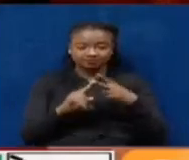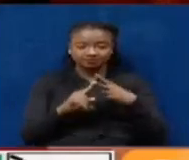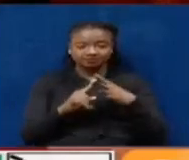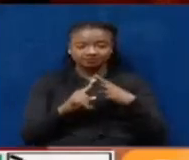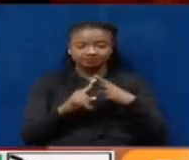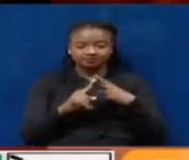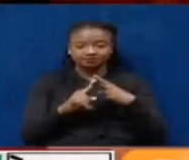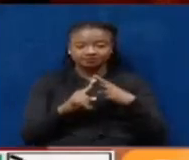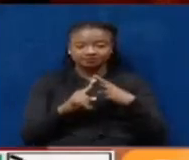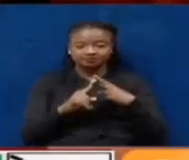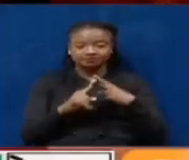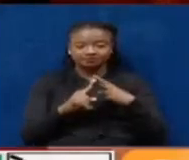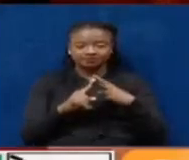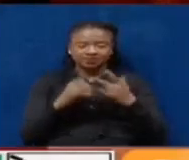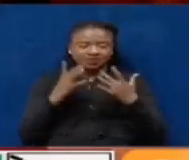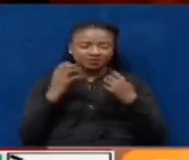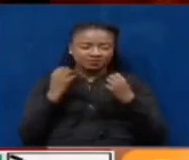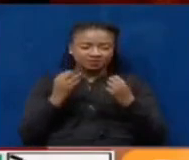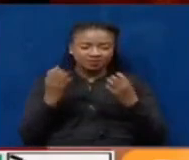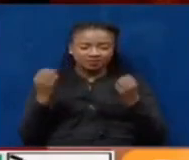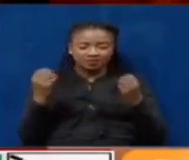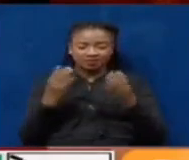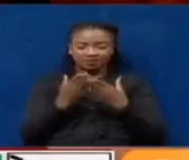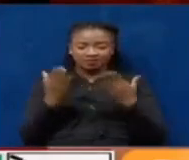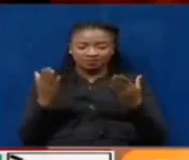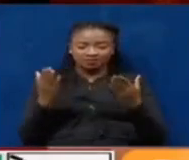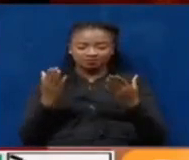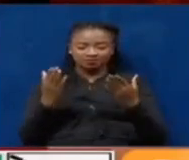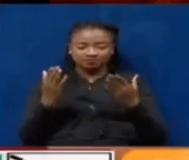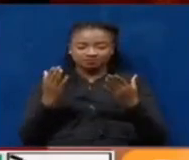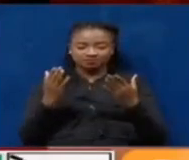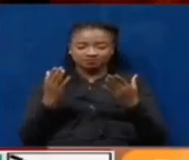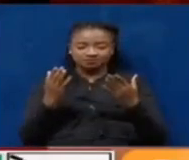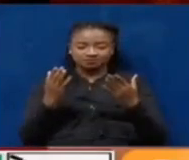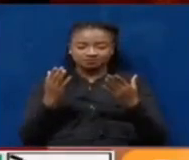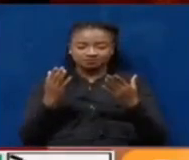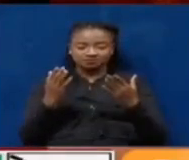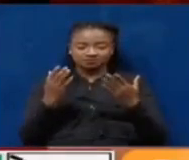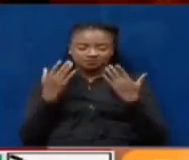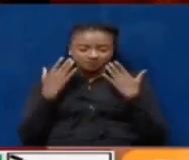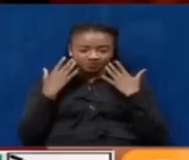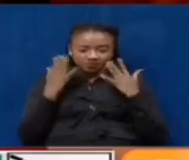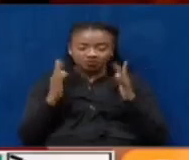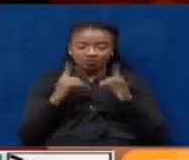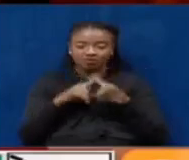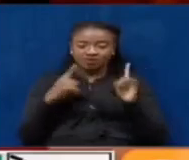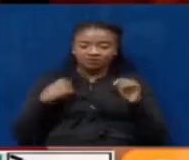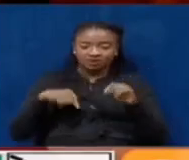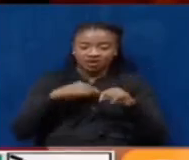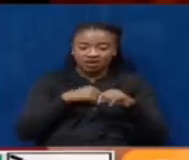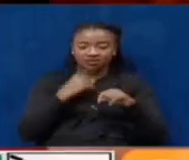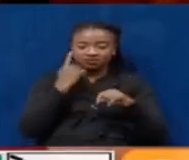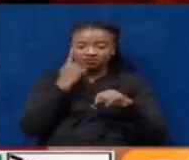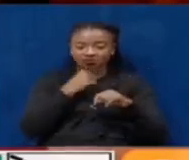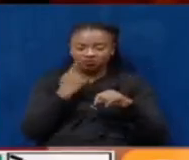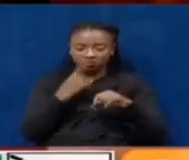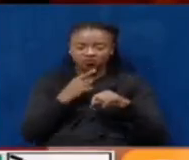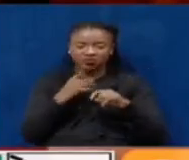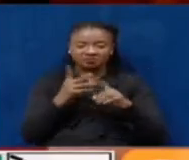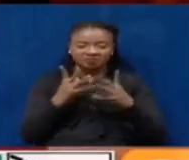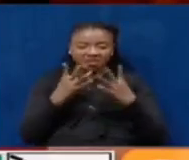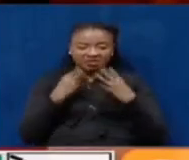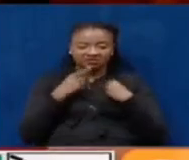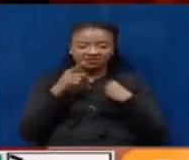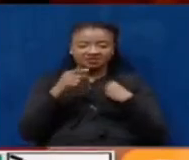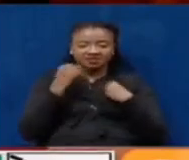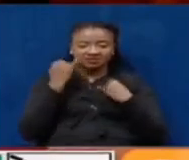let it be known to this House and to this country that those of us who subscribe to the ideals